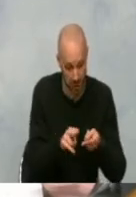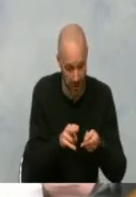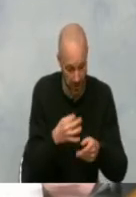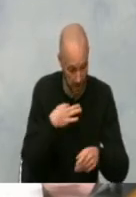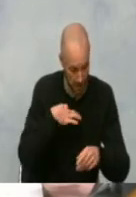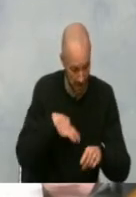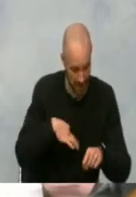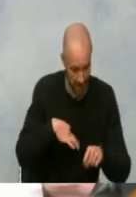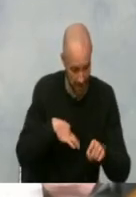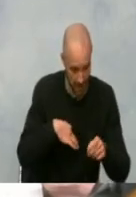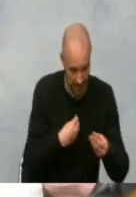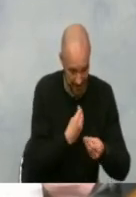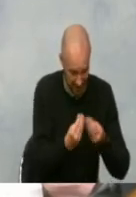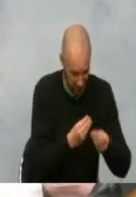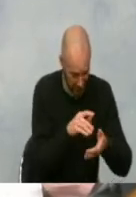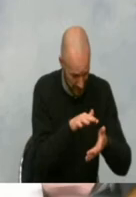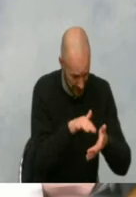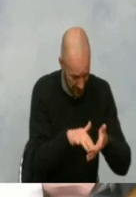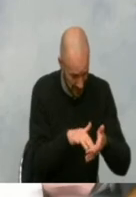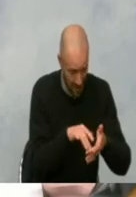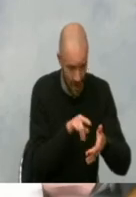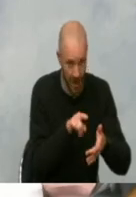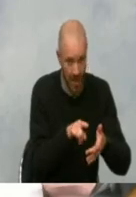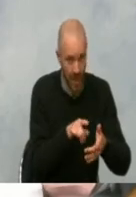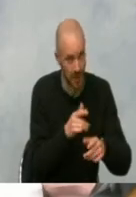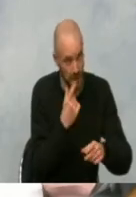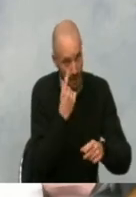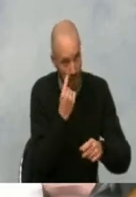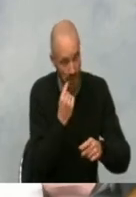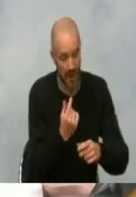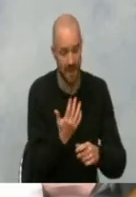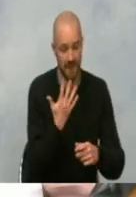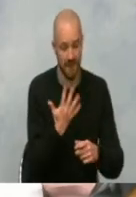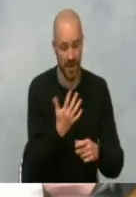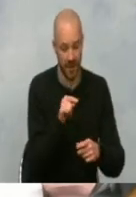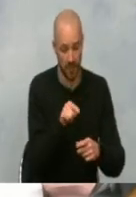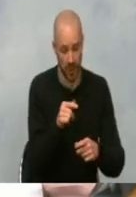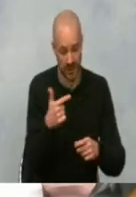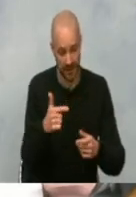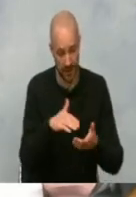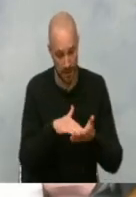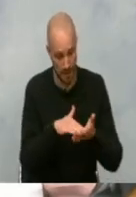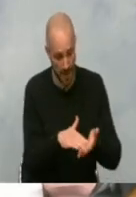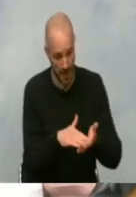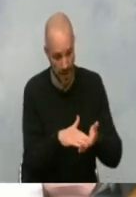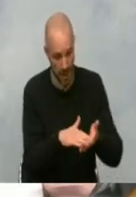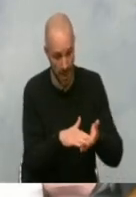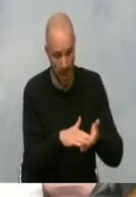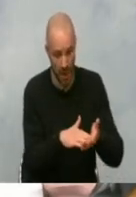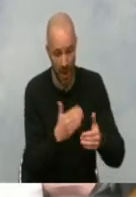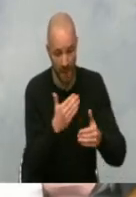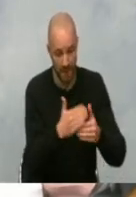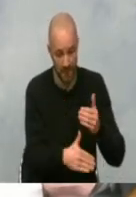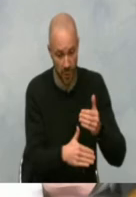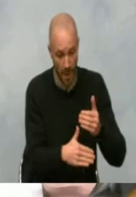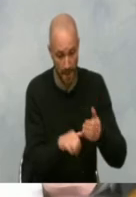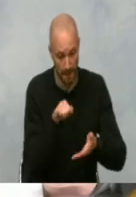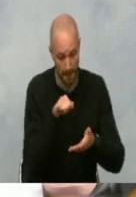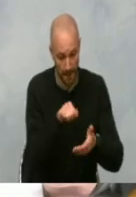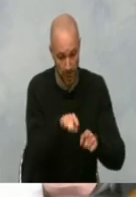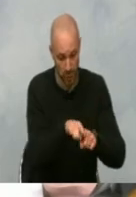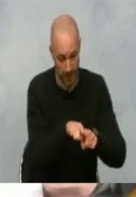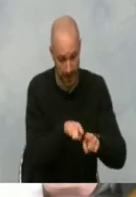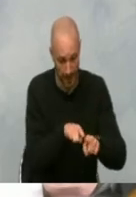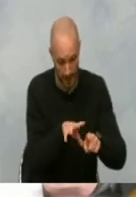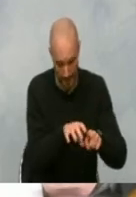in the paper, then that could take a further £5.7 million from that budget gap. So